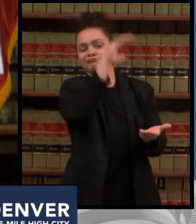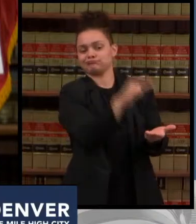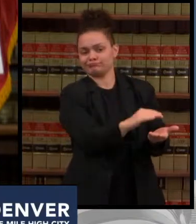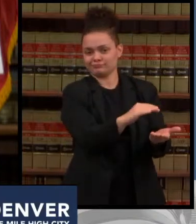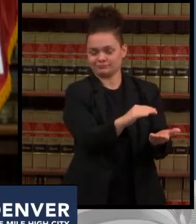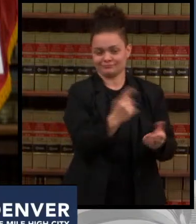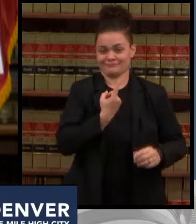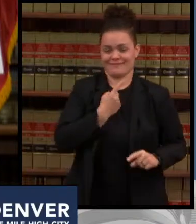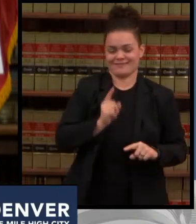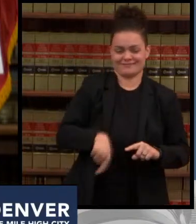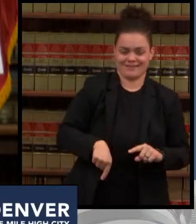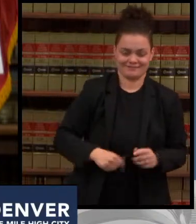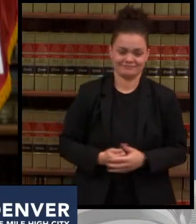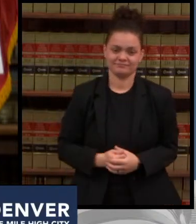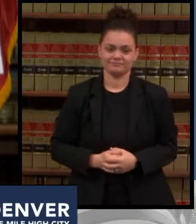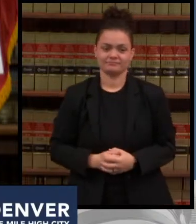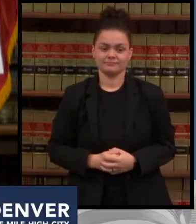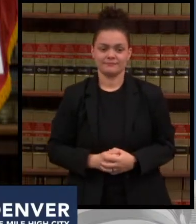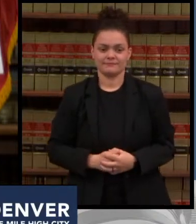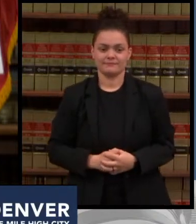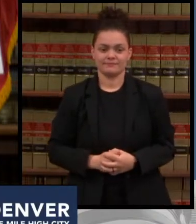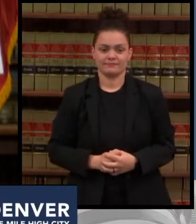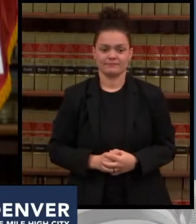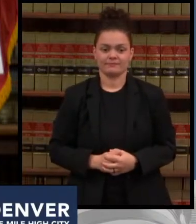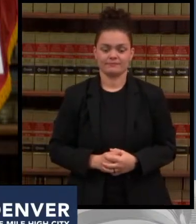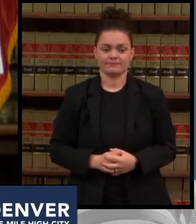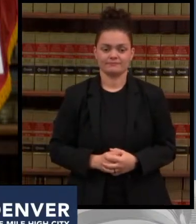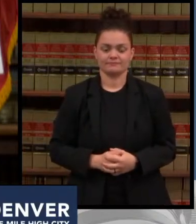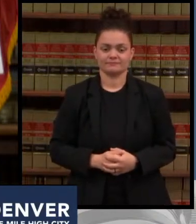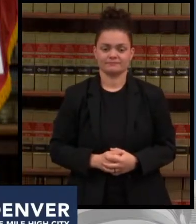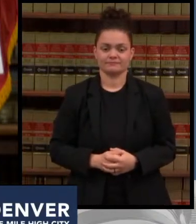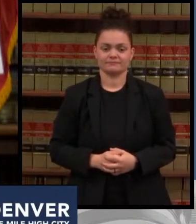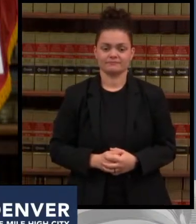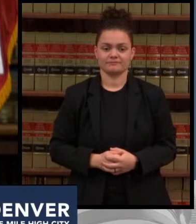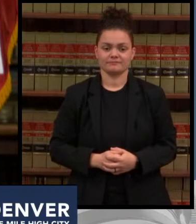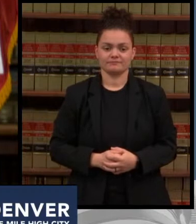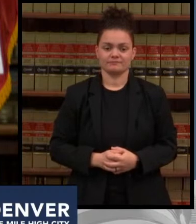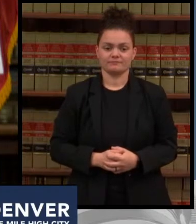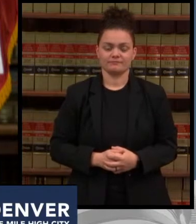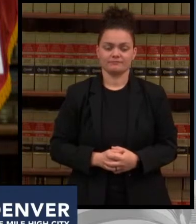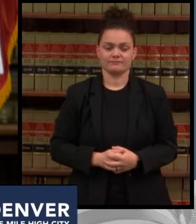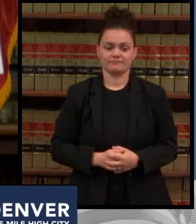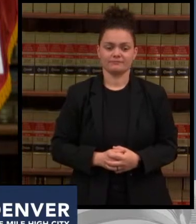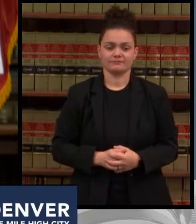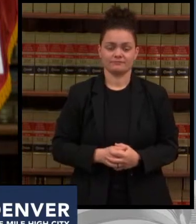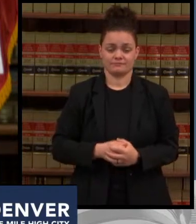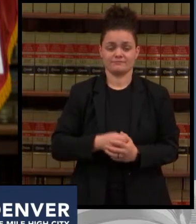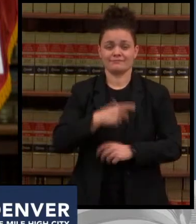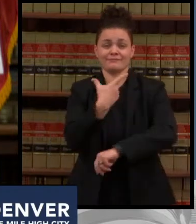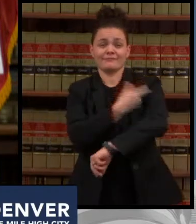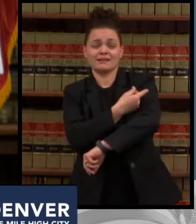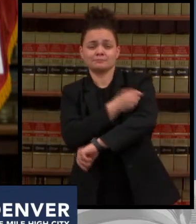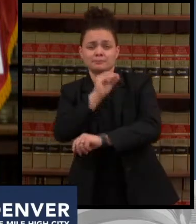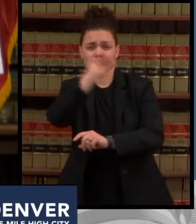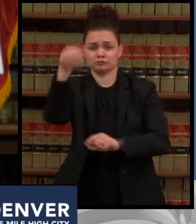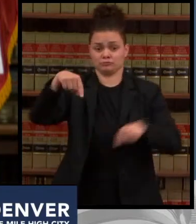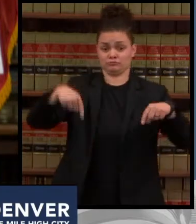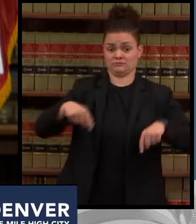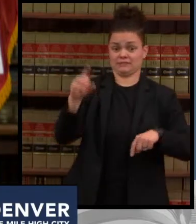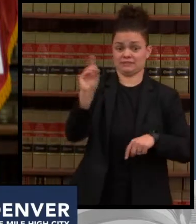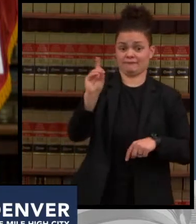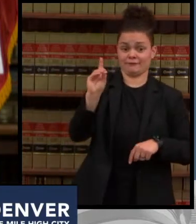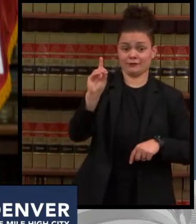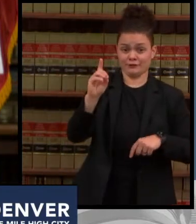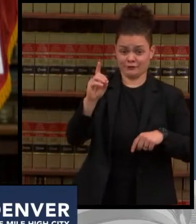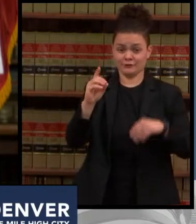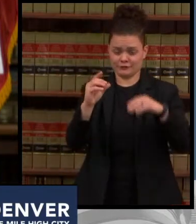I want to say here at the beginning that Denver's vaccination rate is stellar. We're just under 70% of all our